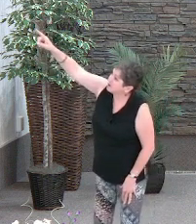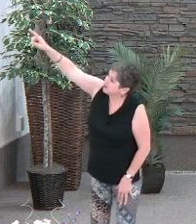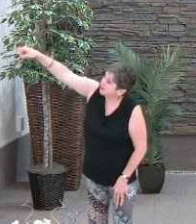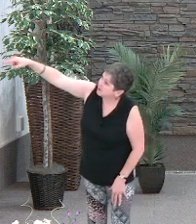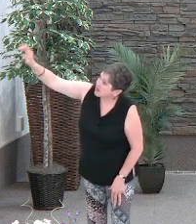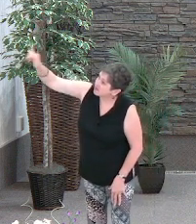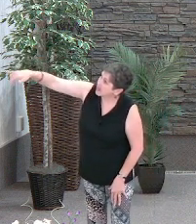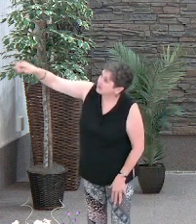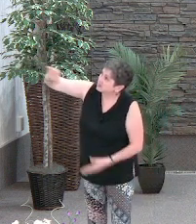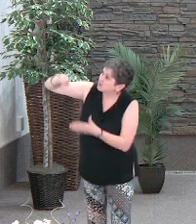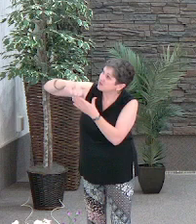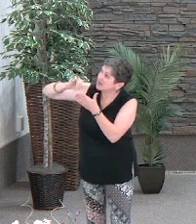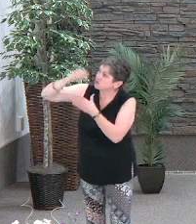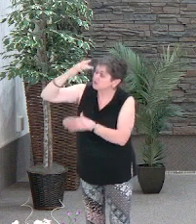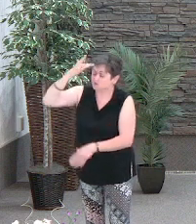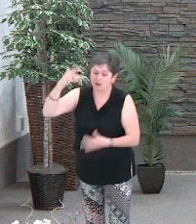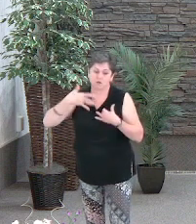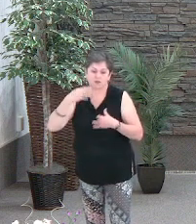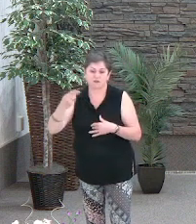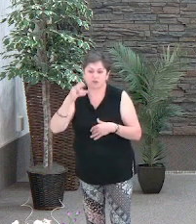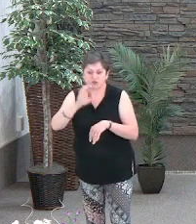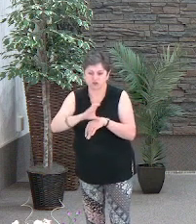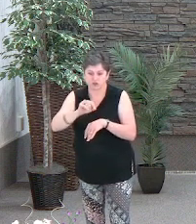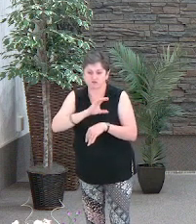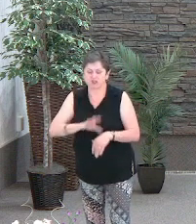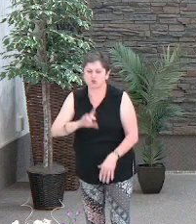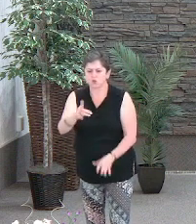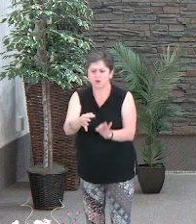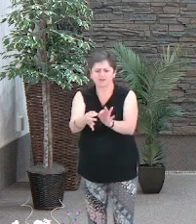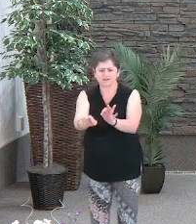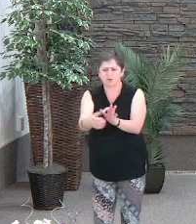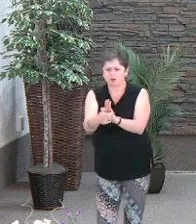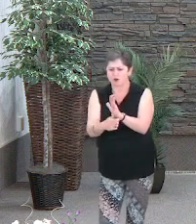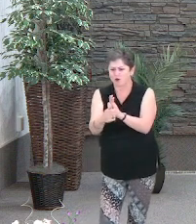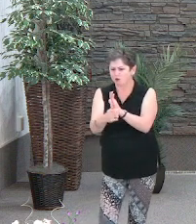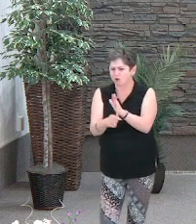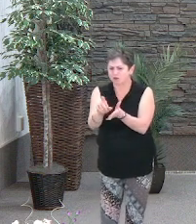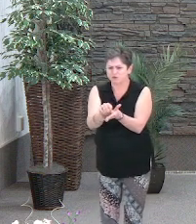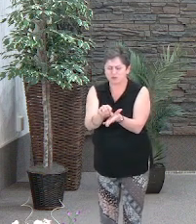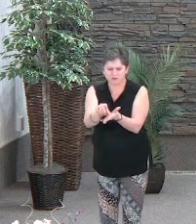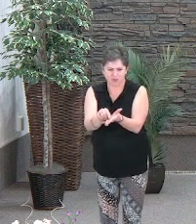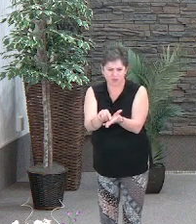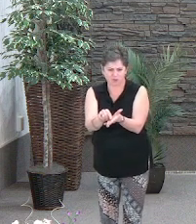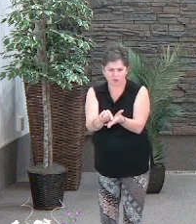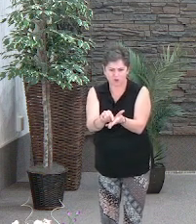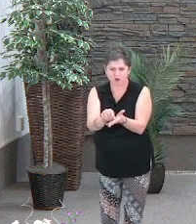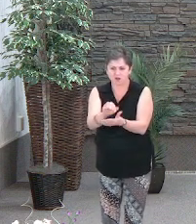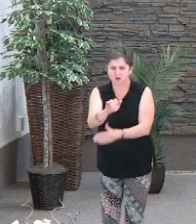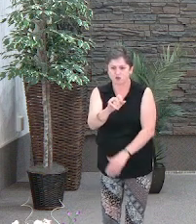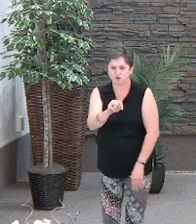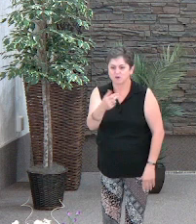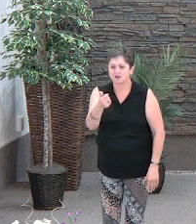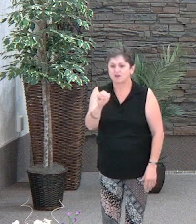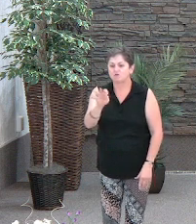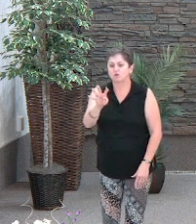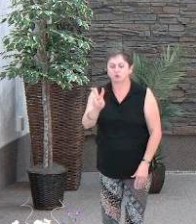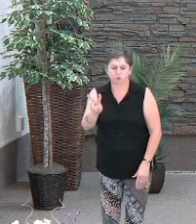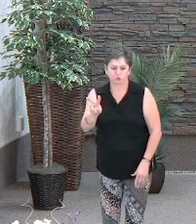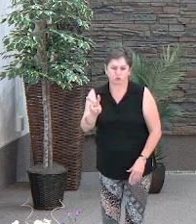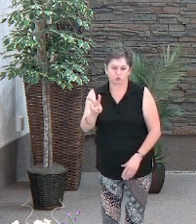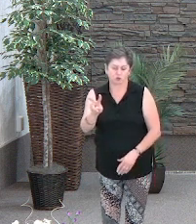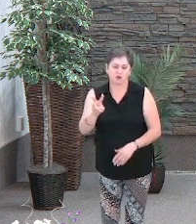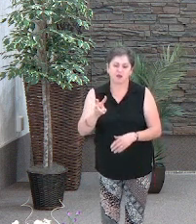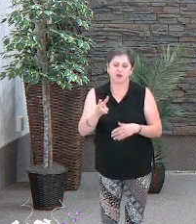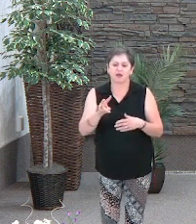Helena Church of Christ today. One simple little article in a newspaper in October of 1942